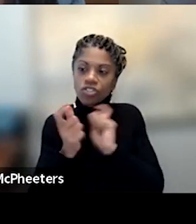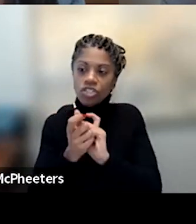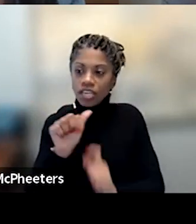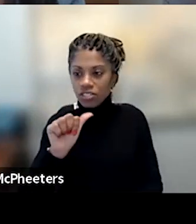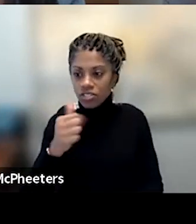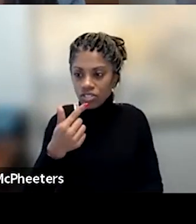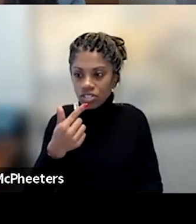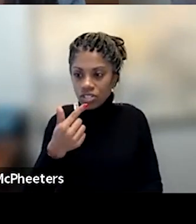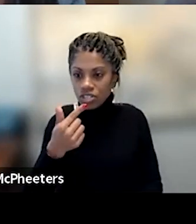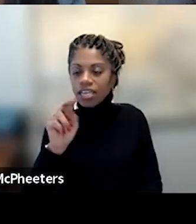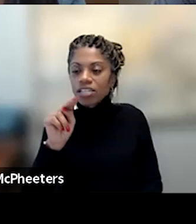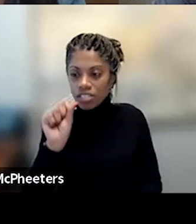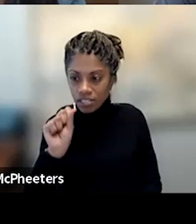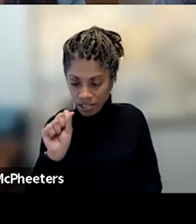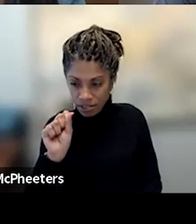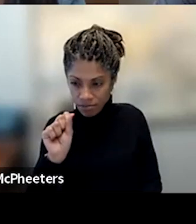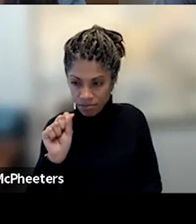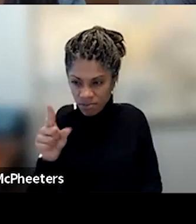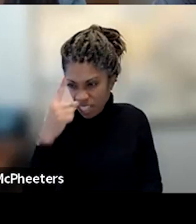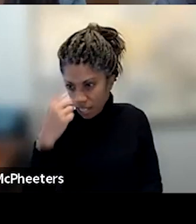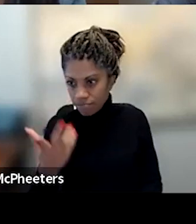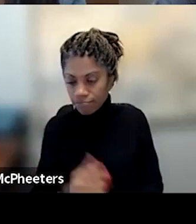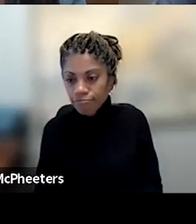white change agents.